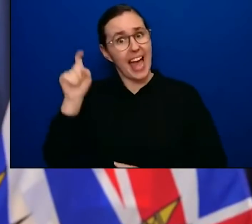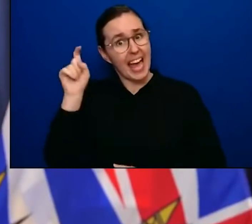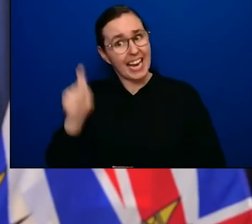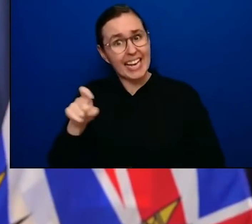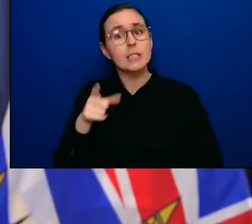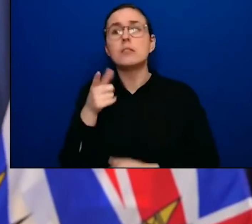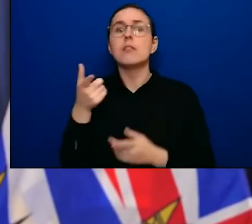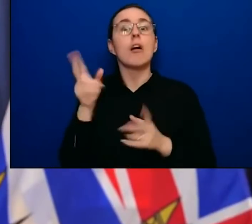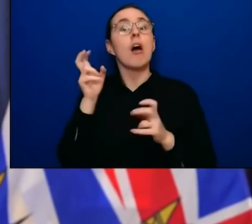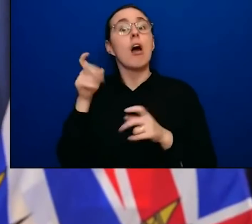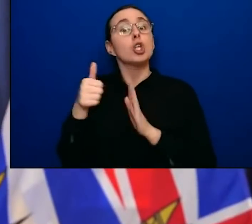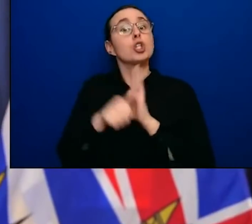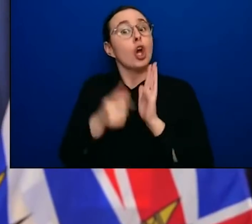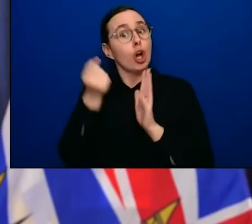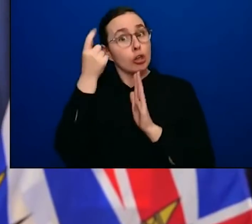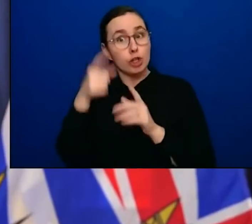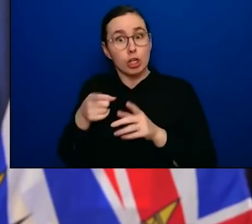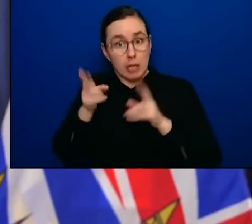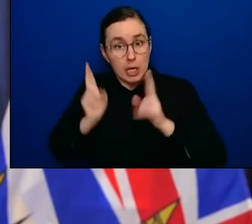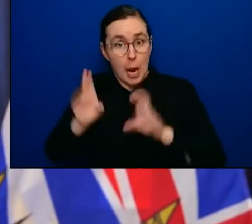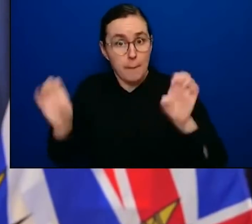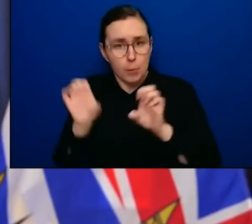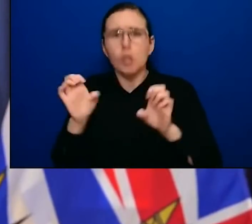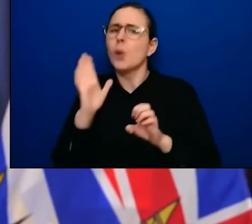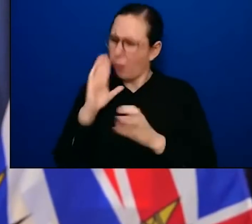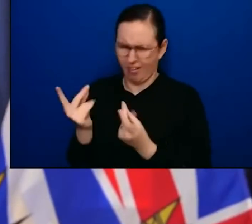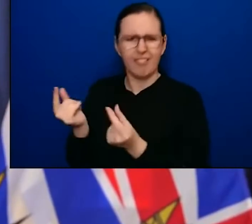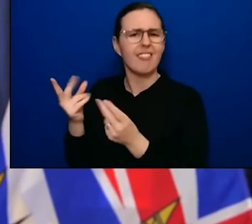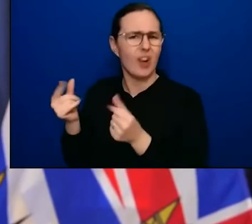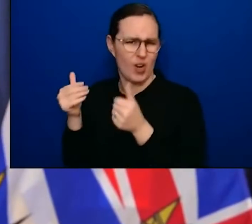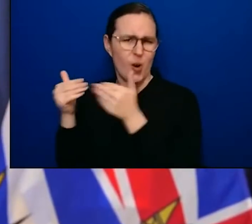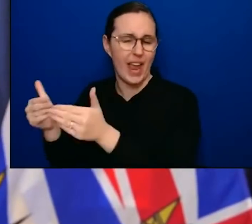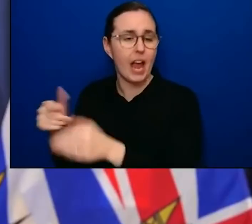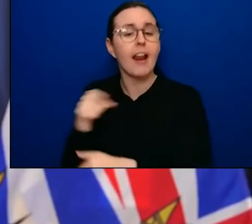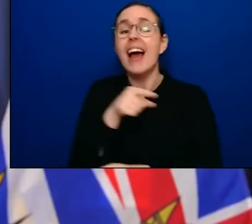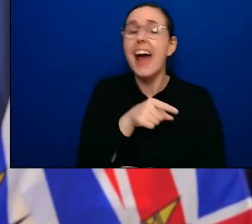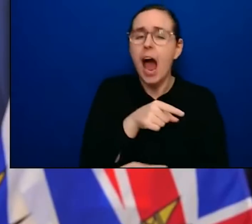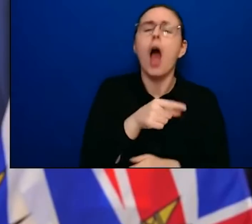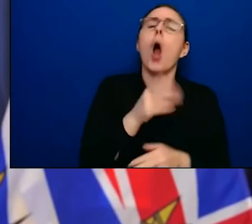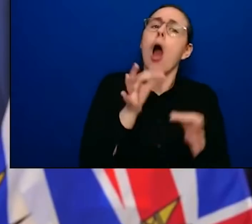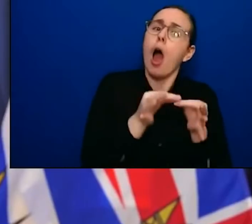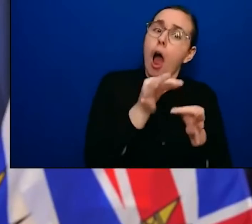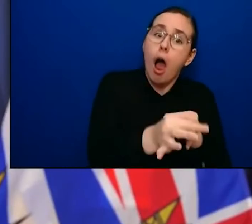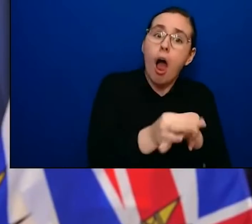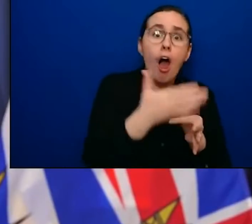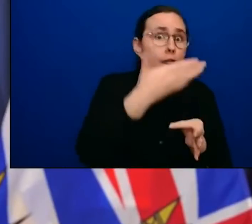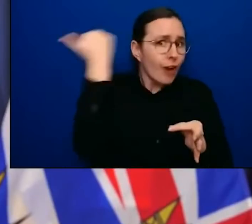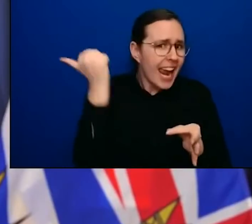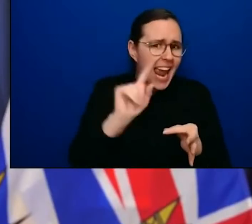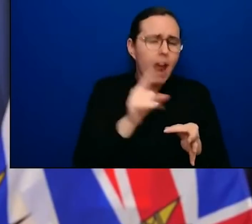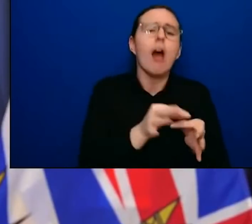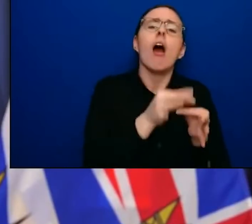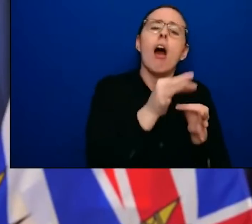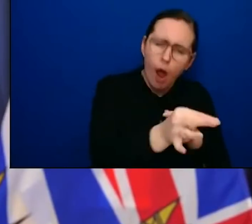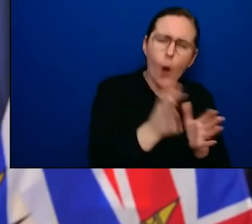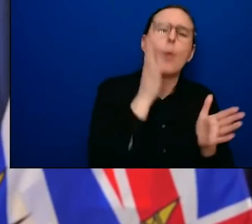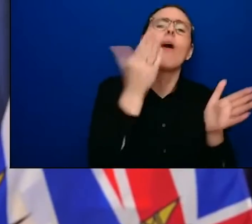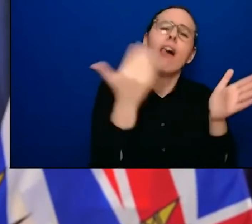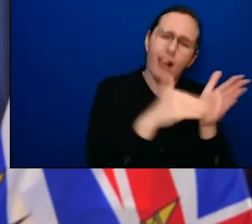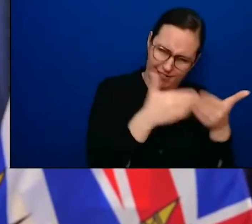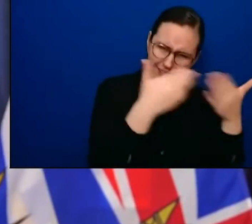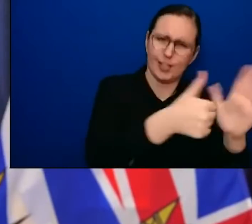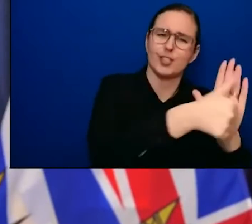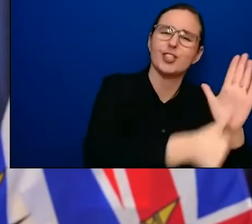efforts, continued efforts to support that health authority as it deals with the impact of the COVID-19 pandemic. On May